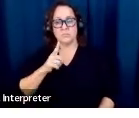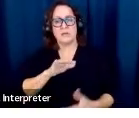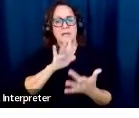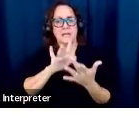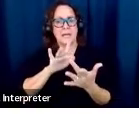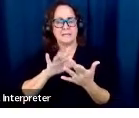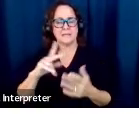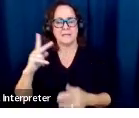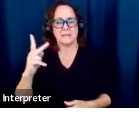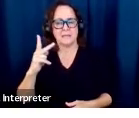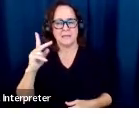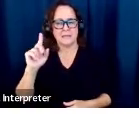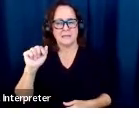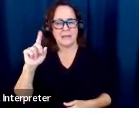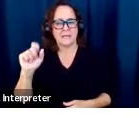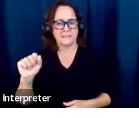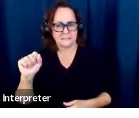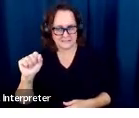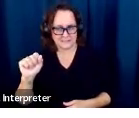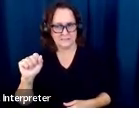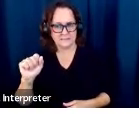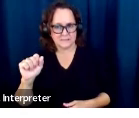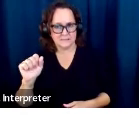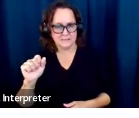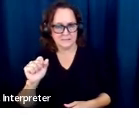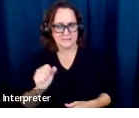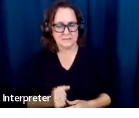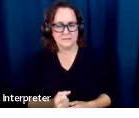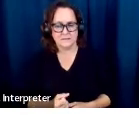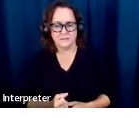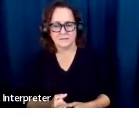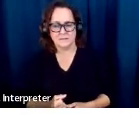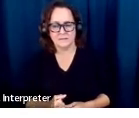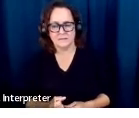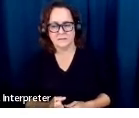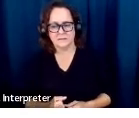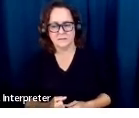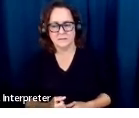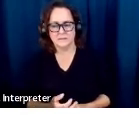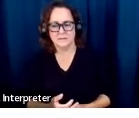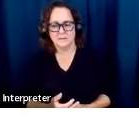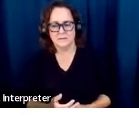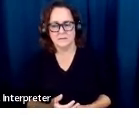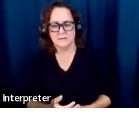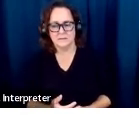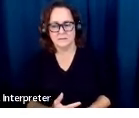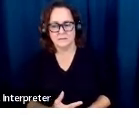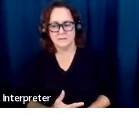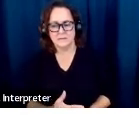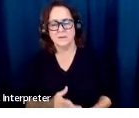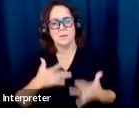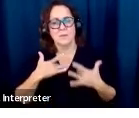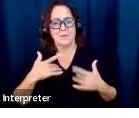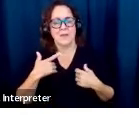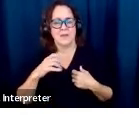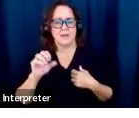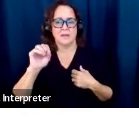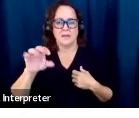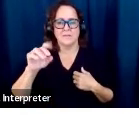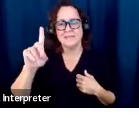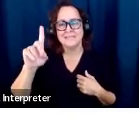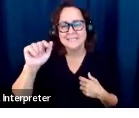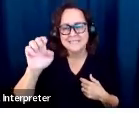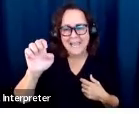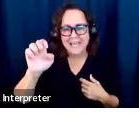contact KDADS. To answer your question specifically, usually what we would do, it would give you the date that the person